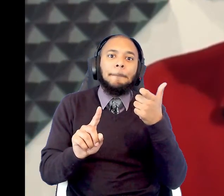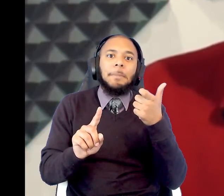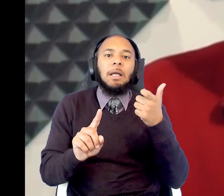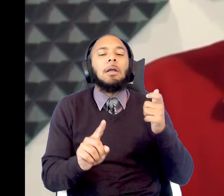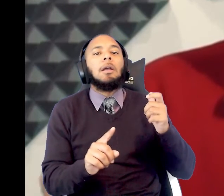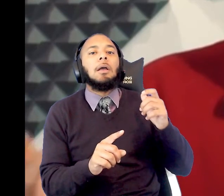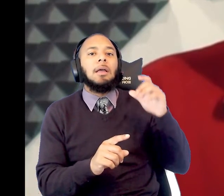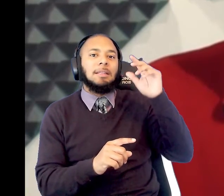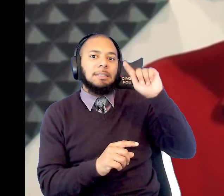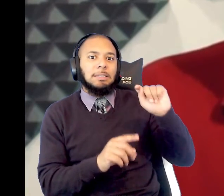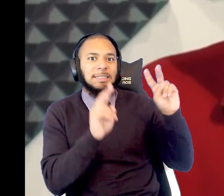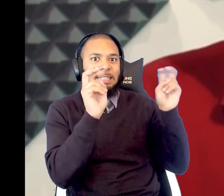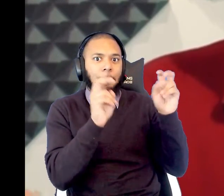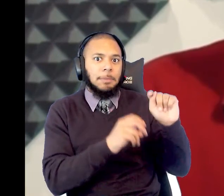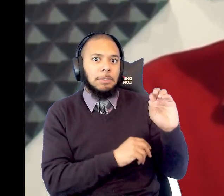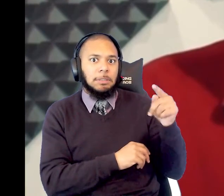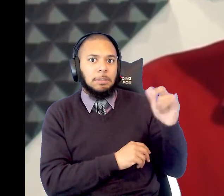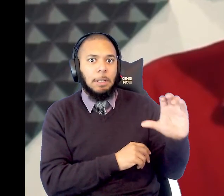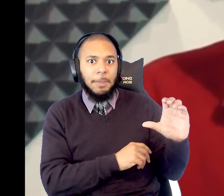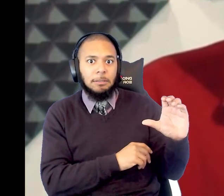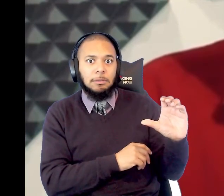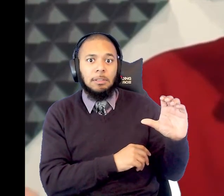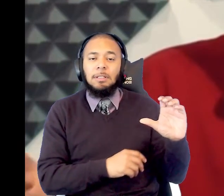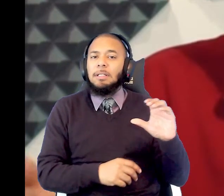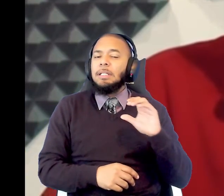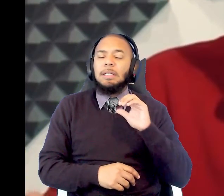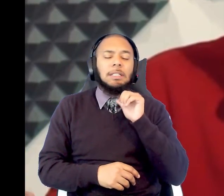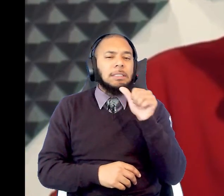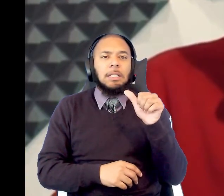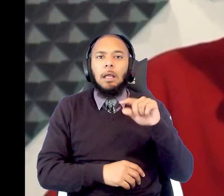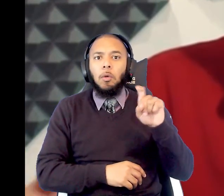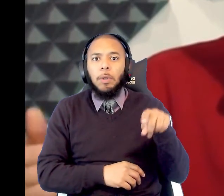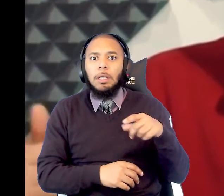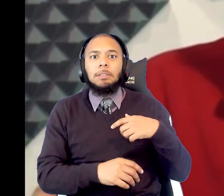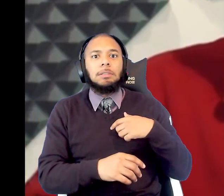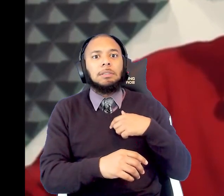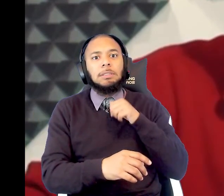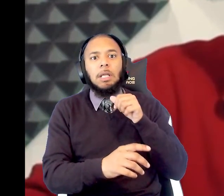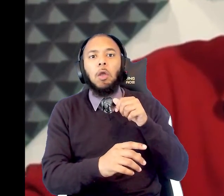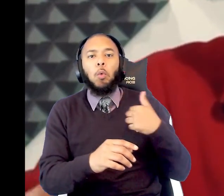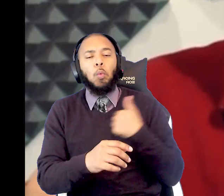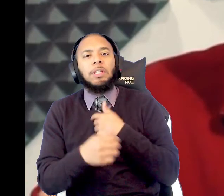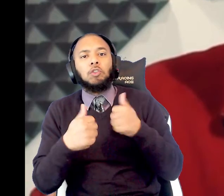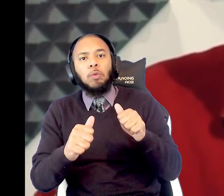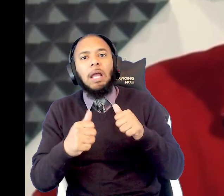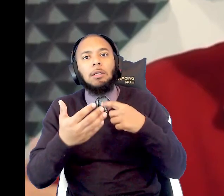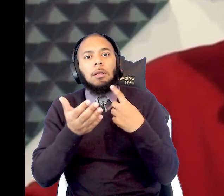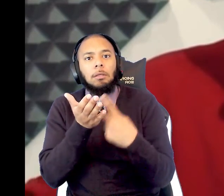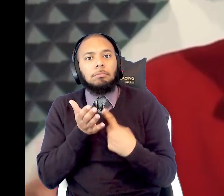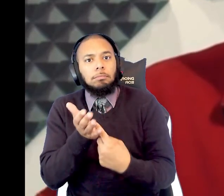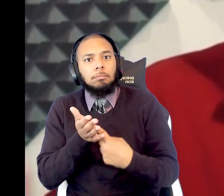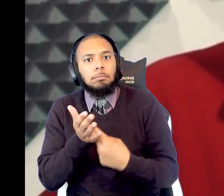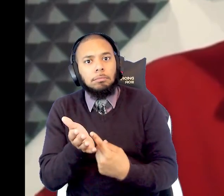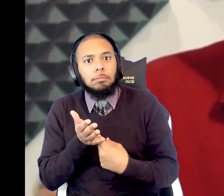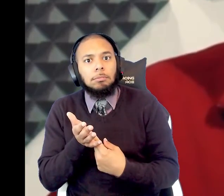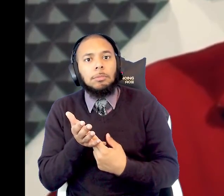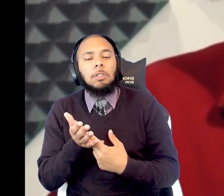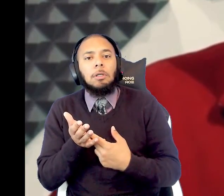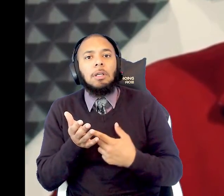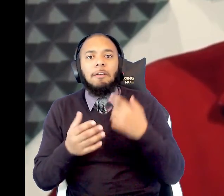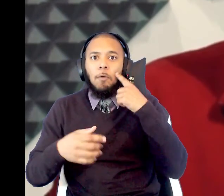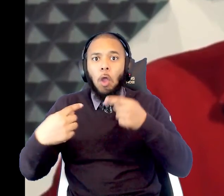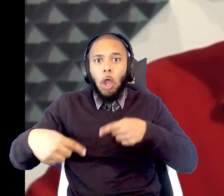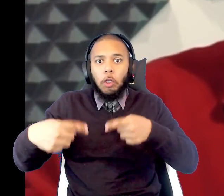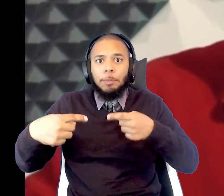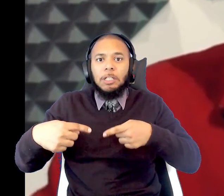They're not facts. They're a debatable topic because we're writing persuasion. We're trying to argue with someone. That's how it works. If we're arguing, there has to be two sides of